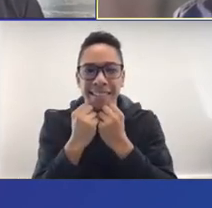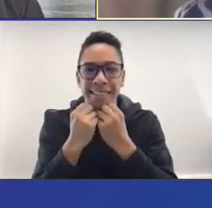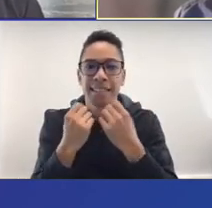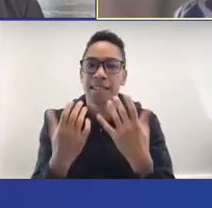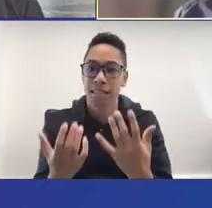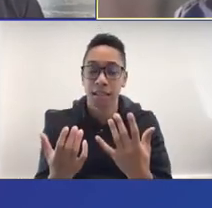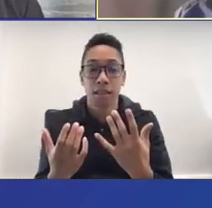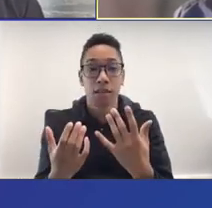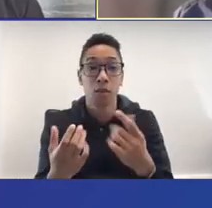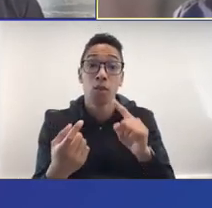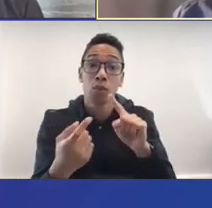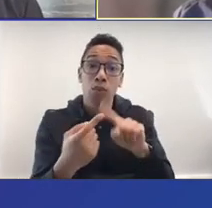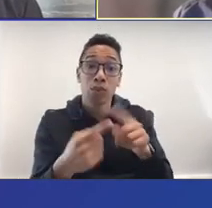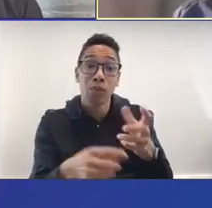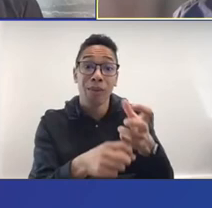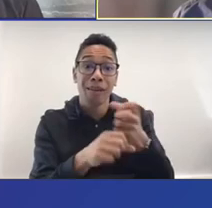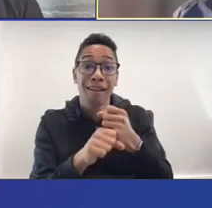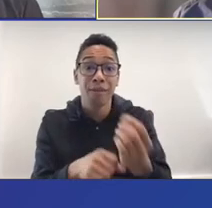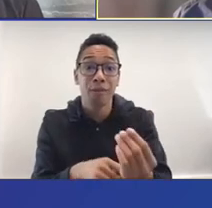get food,